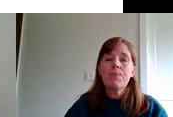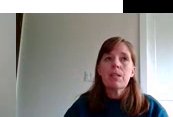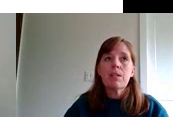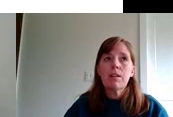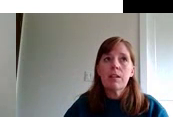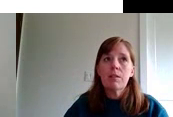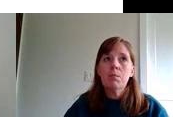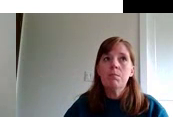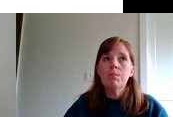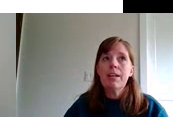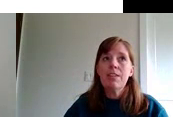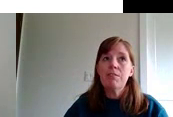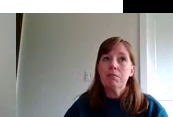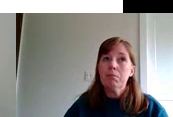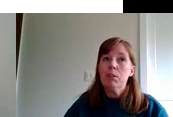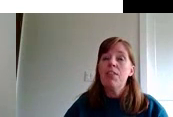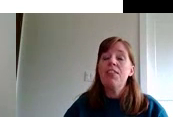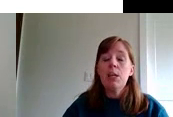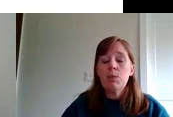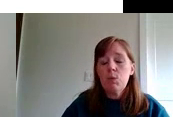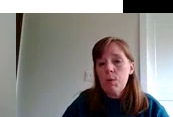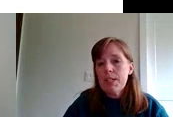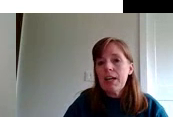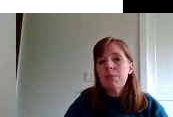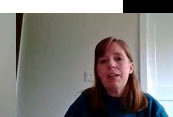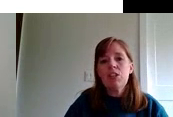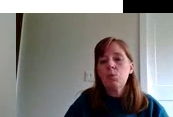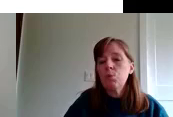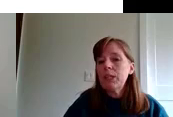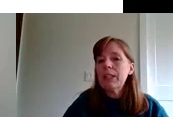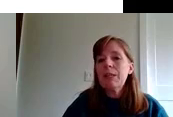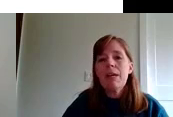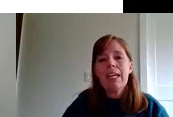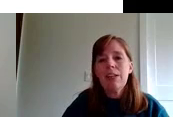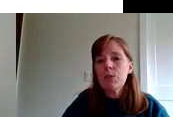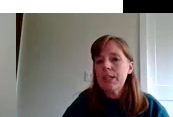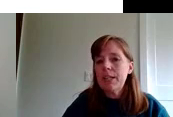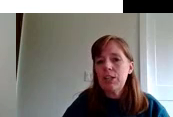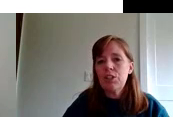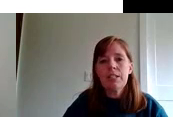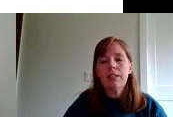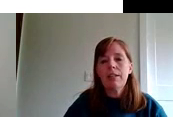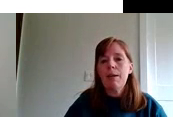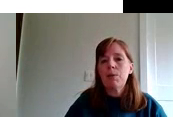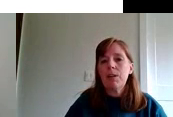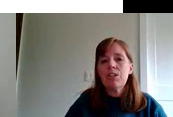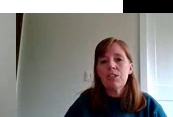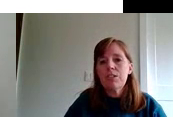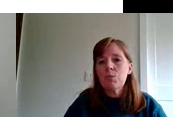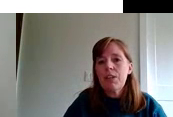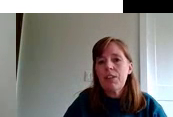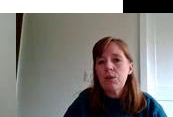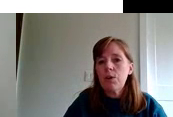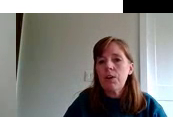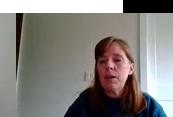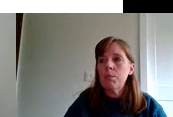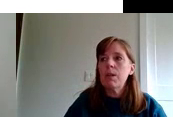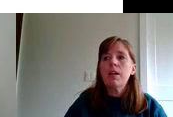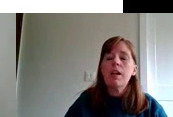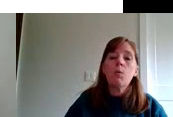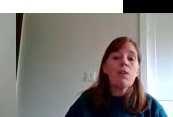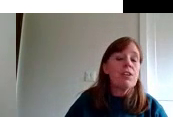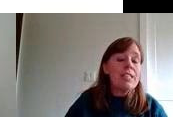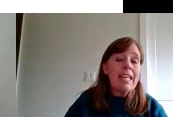overwhelming kind of theme to what we're talking about is really making those connections and collaborations with